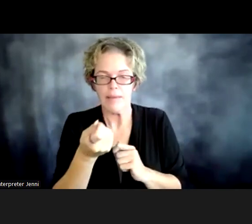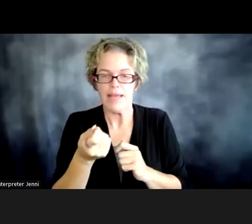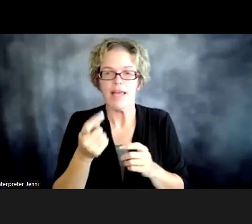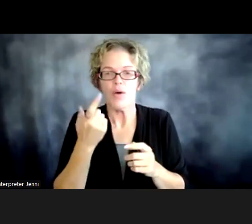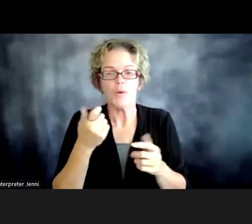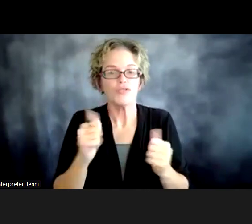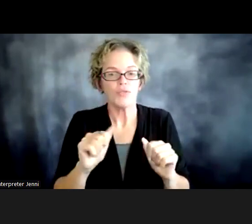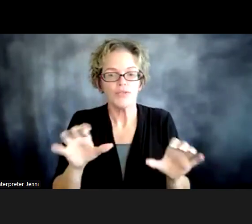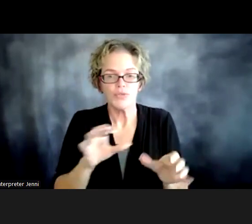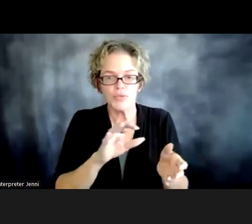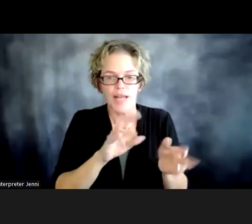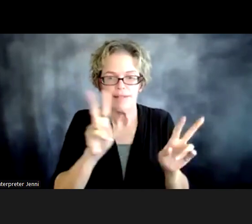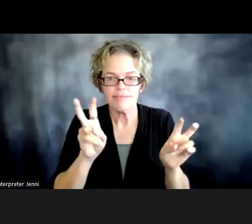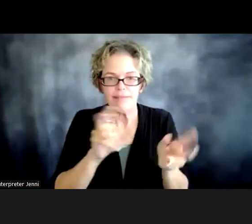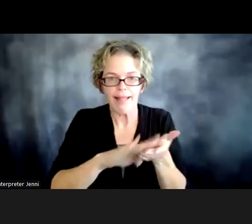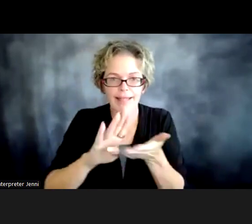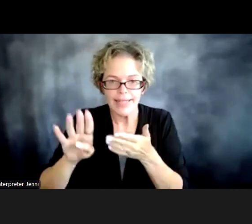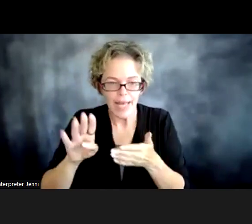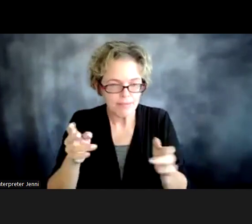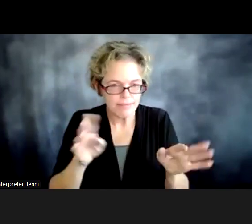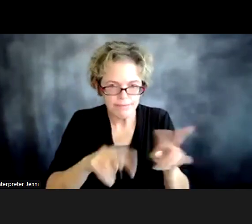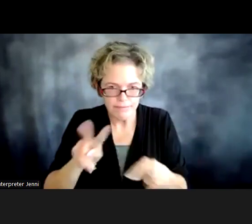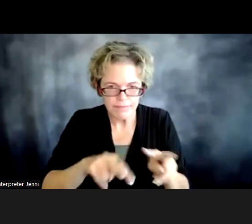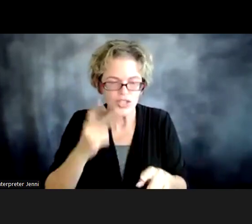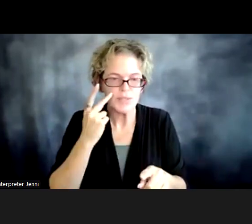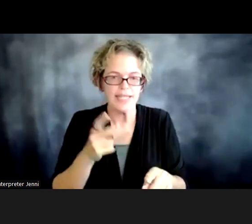efforts with initial enrollment.